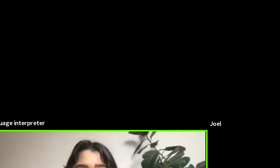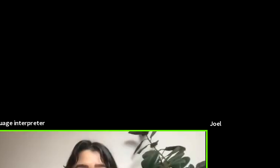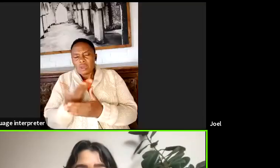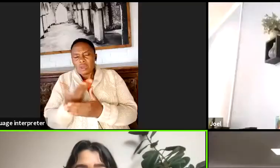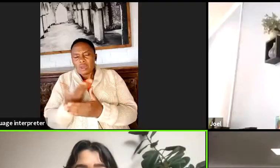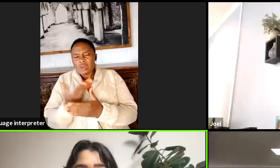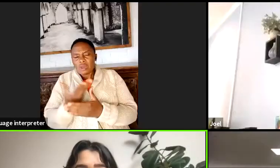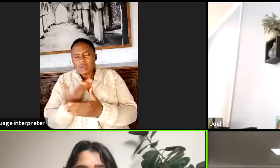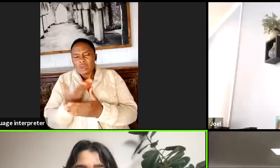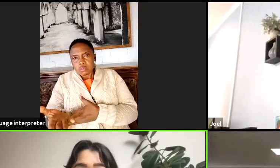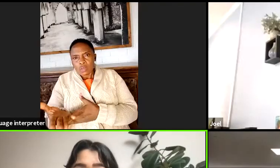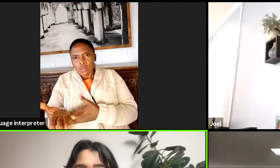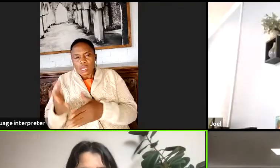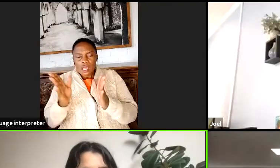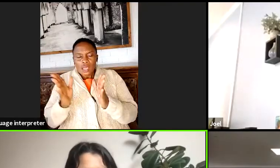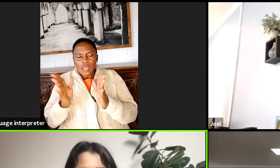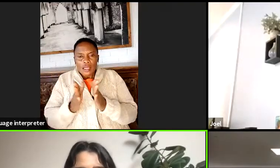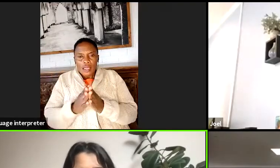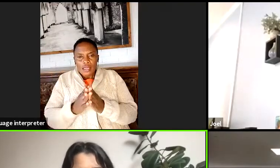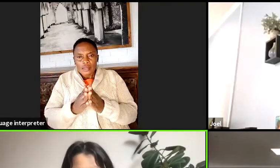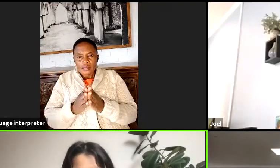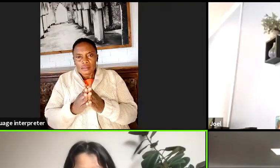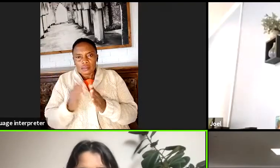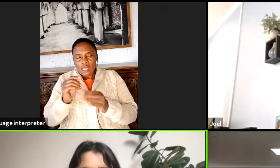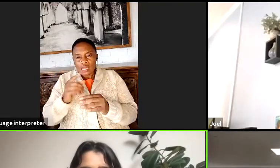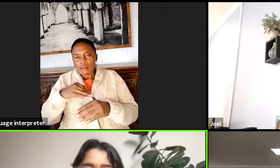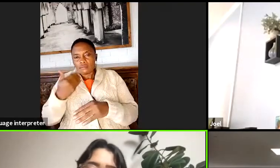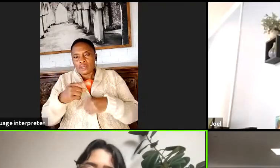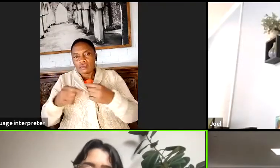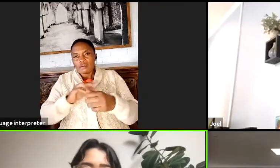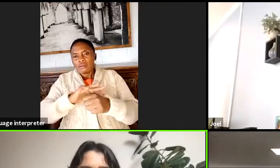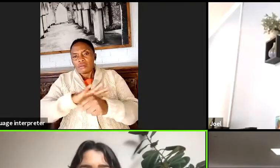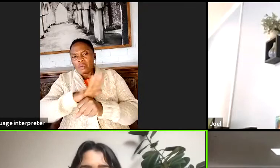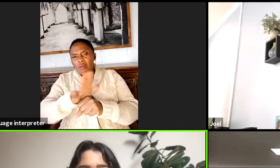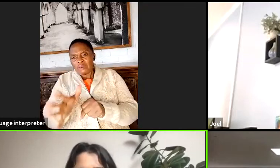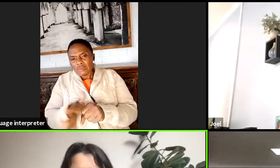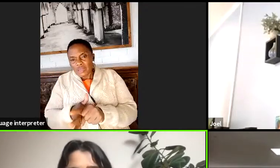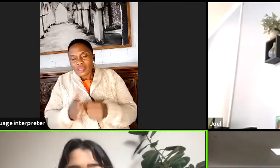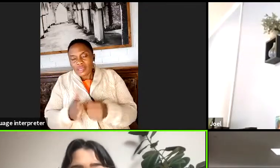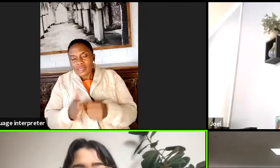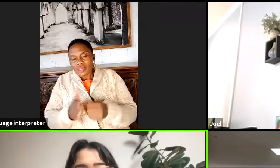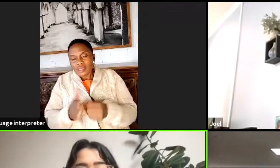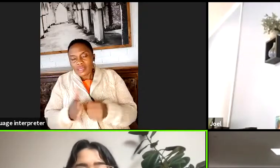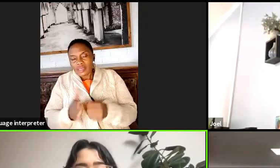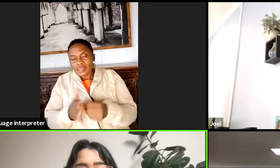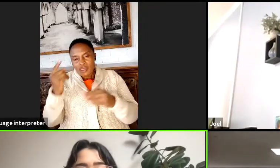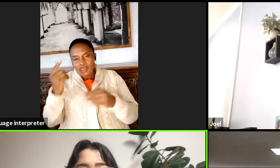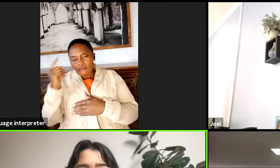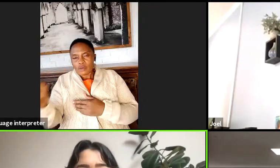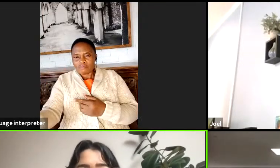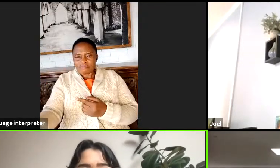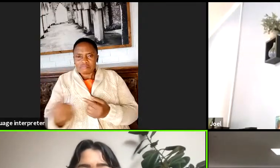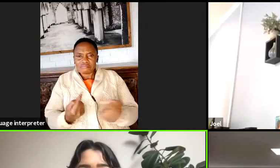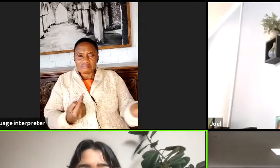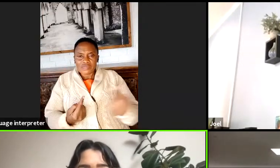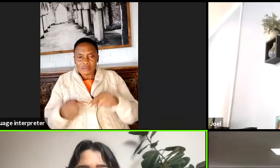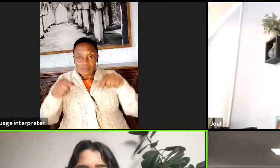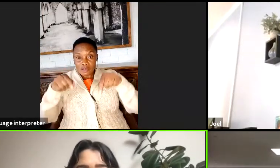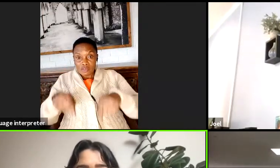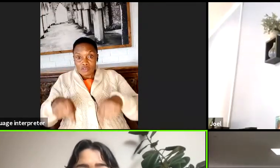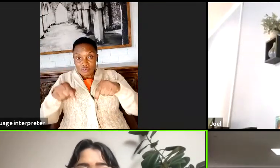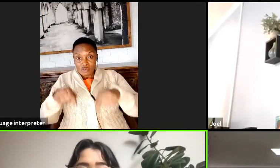in the kind of post-COVID era. So thank you so much for attending. Today's session is